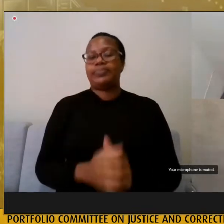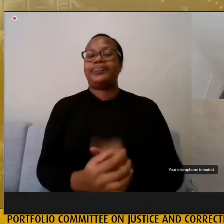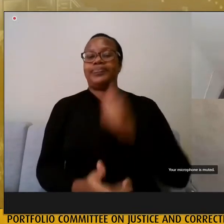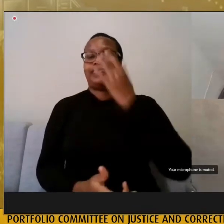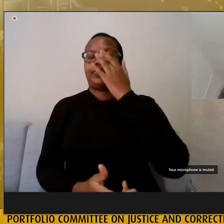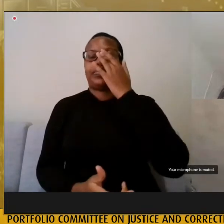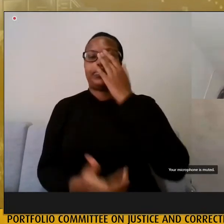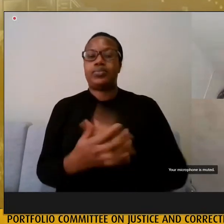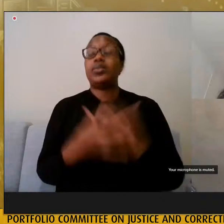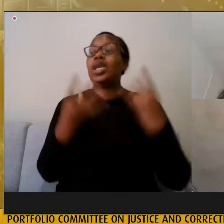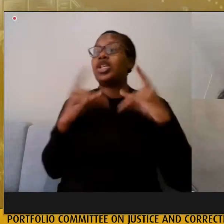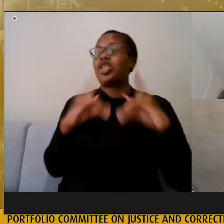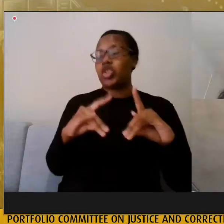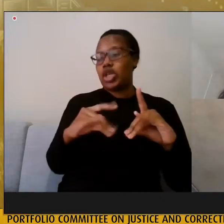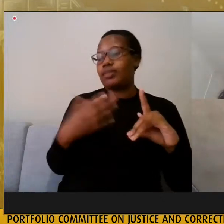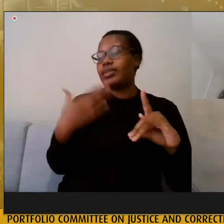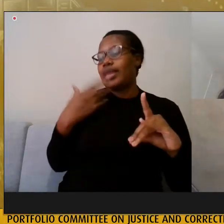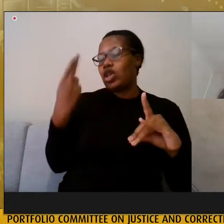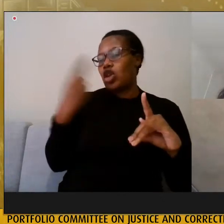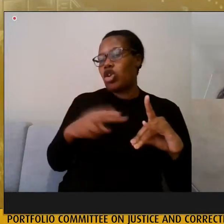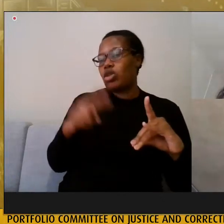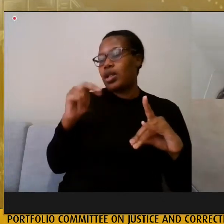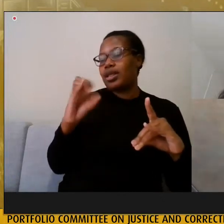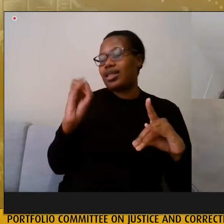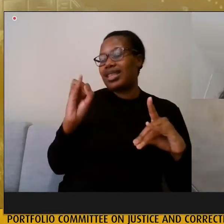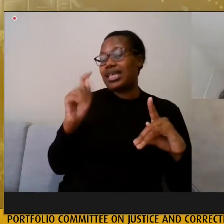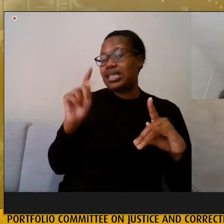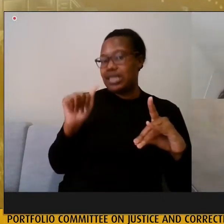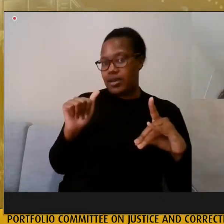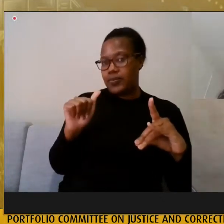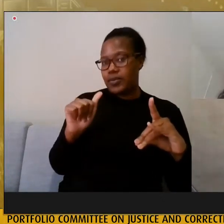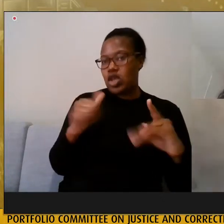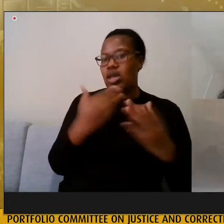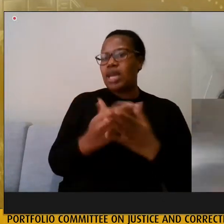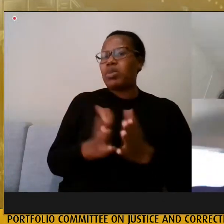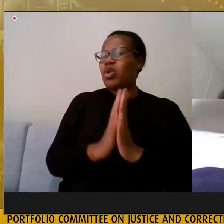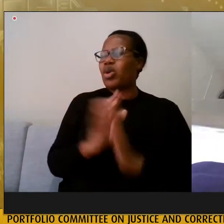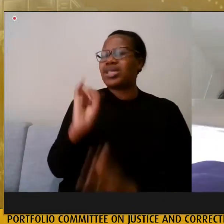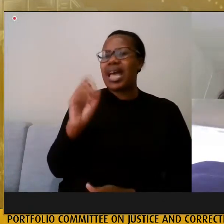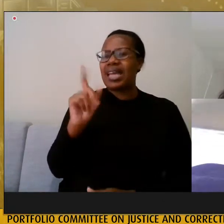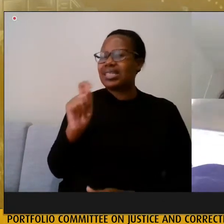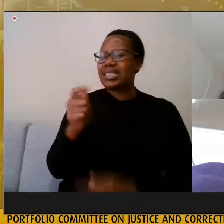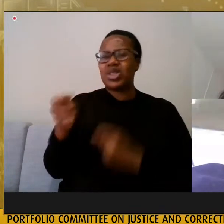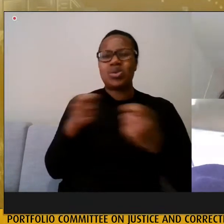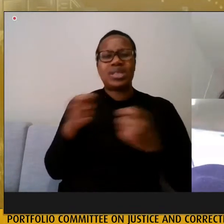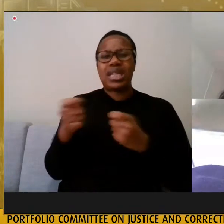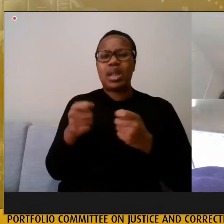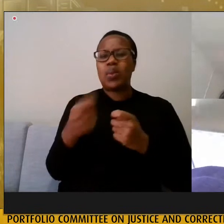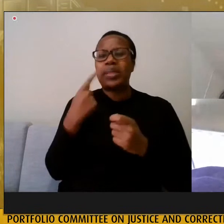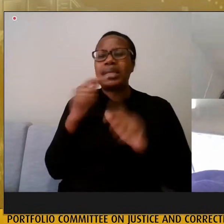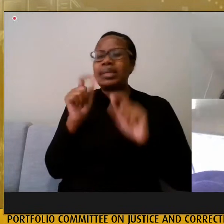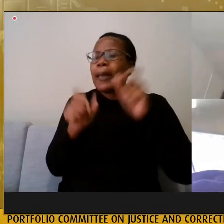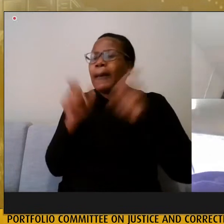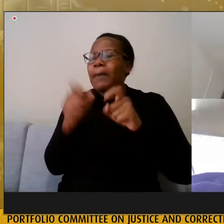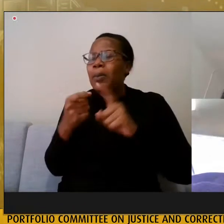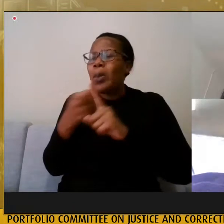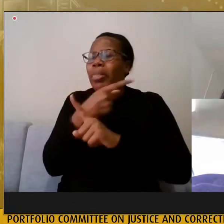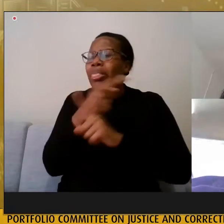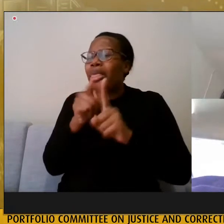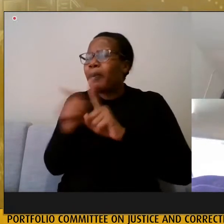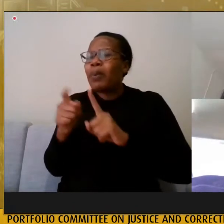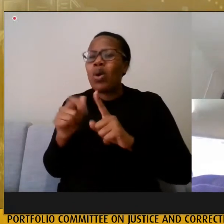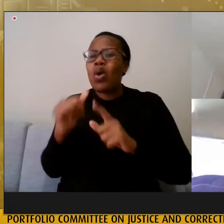Thank you, Honorable Nita. Can I request IT to deal with these rogue elements that keep turning on